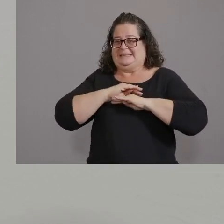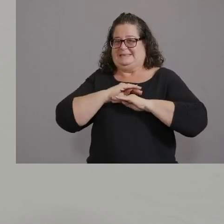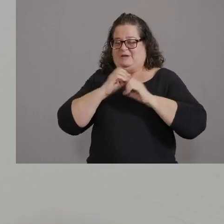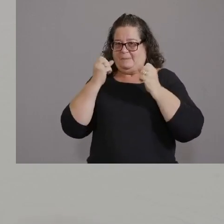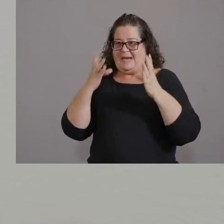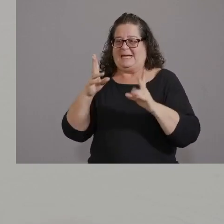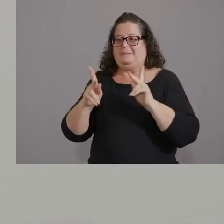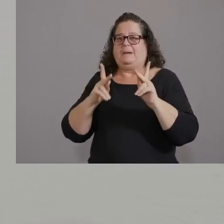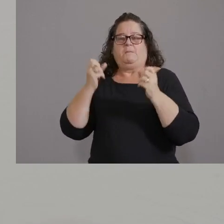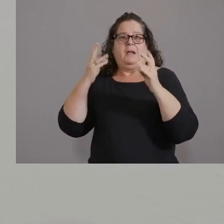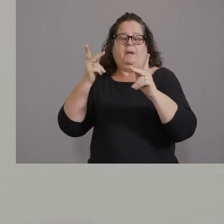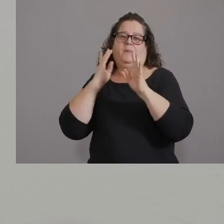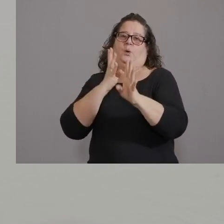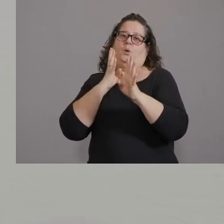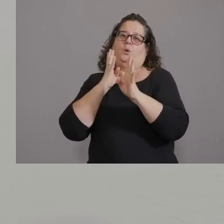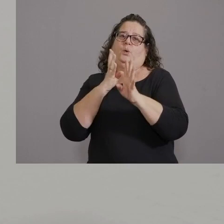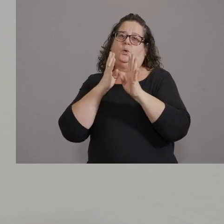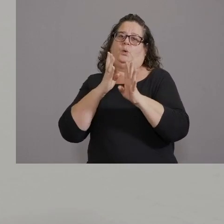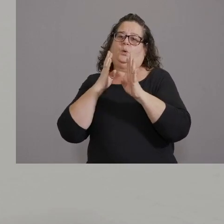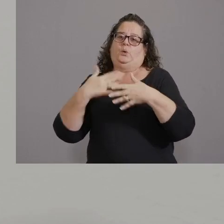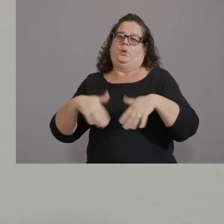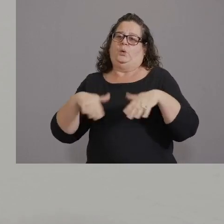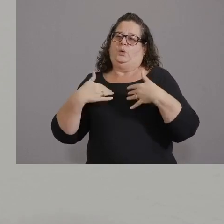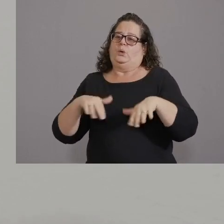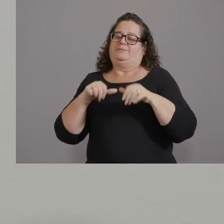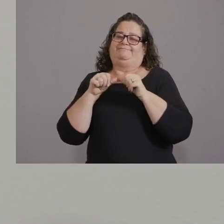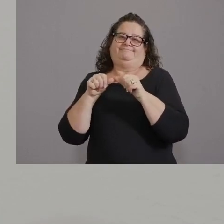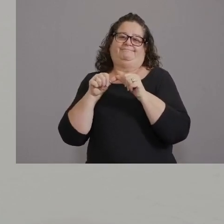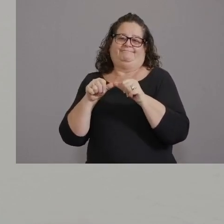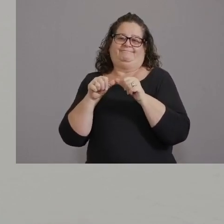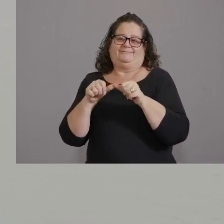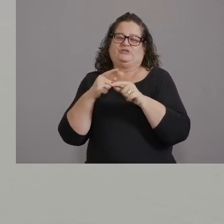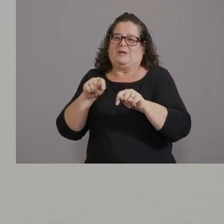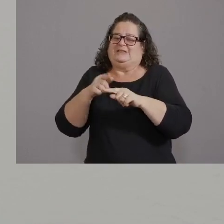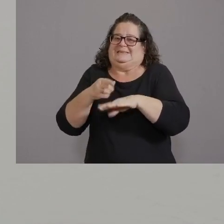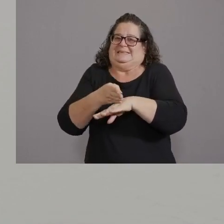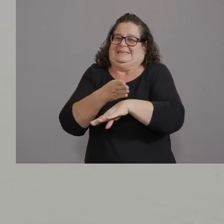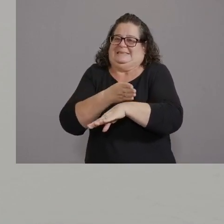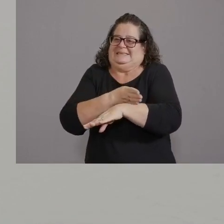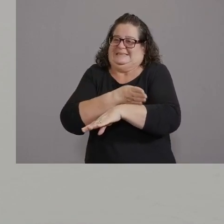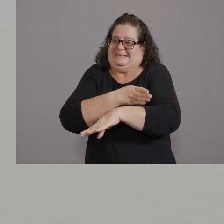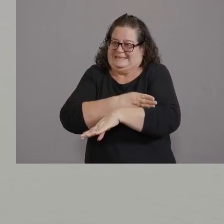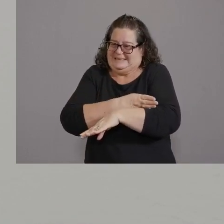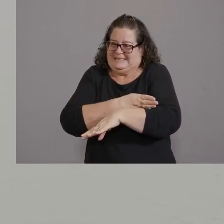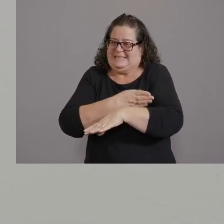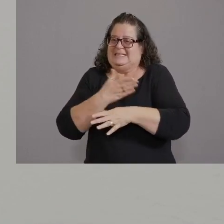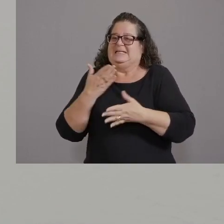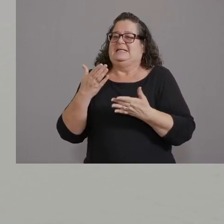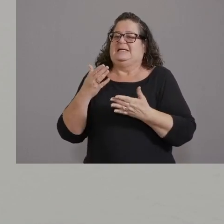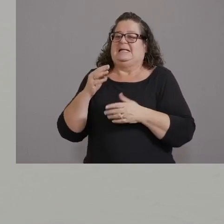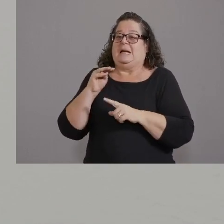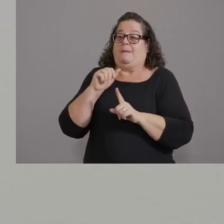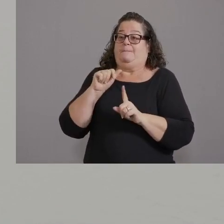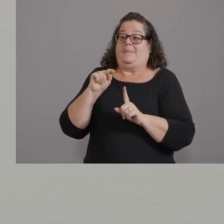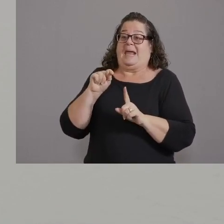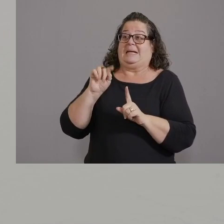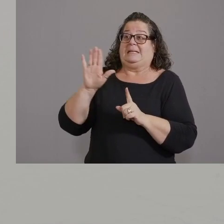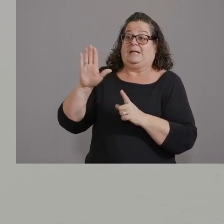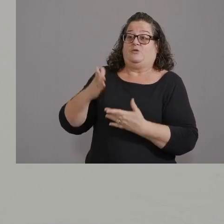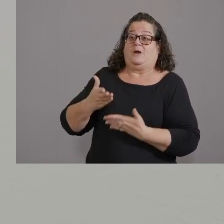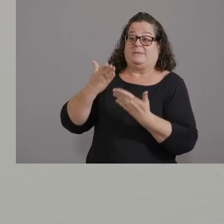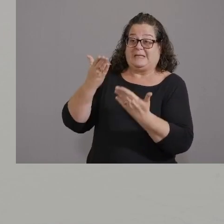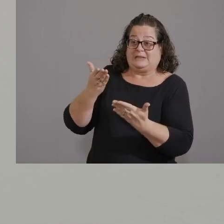vaccinated. We continually are improving. So was it Matt? Was it his recommendation? Yeah. Oh, so